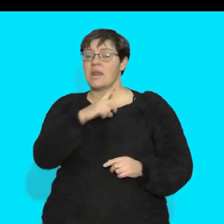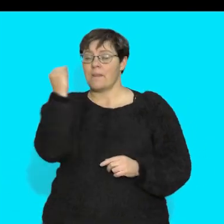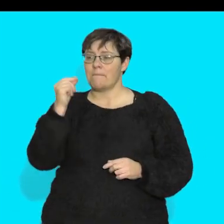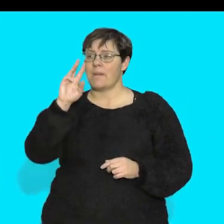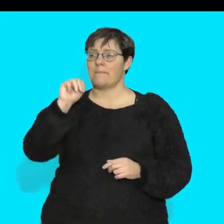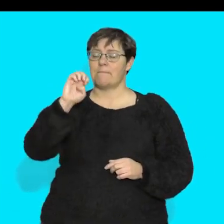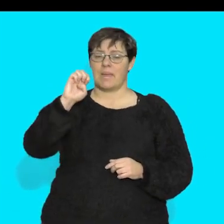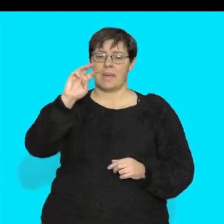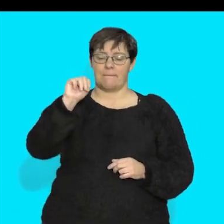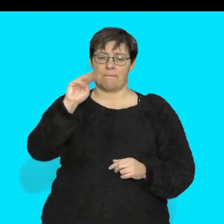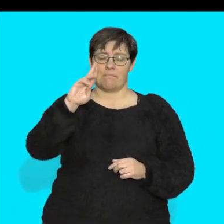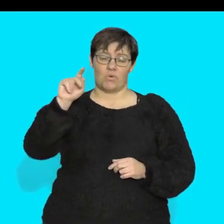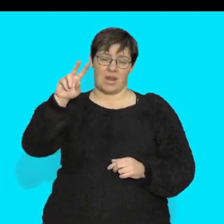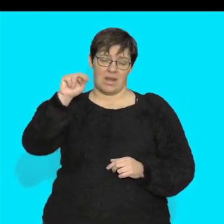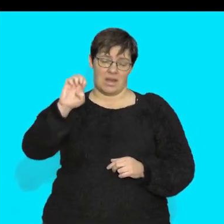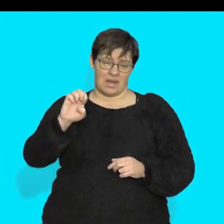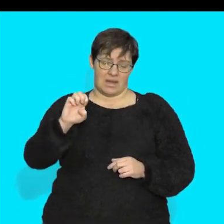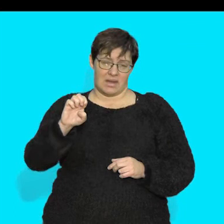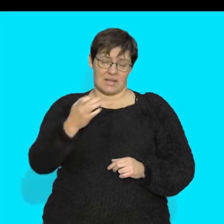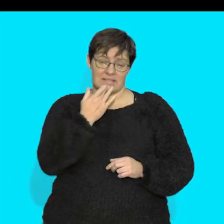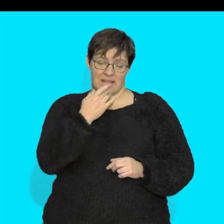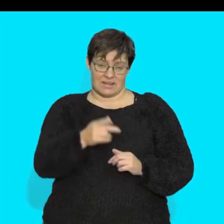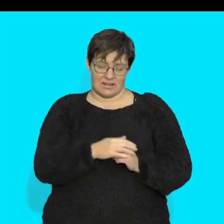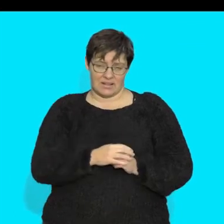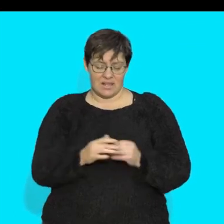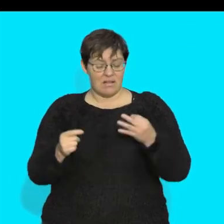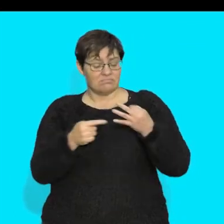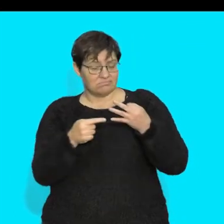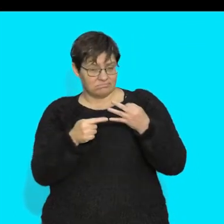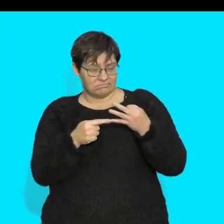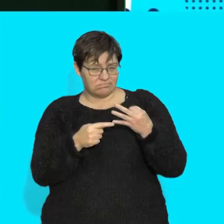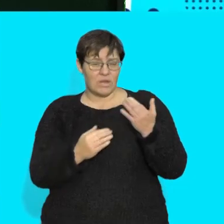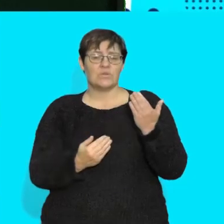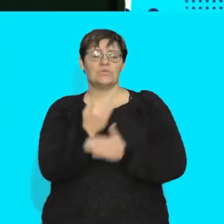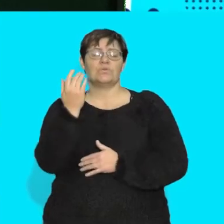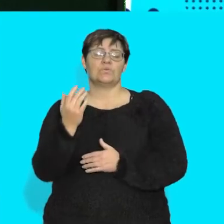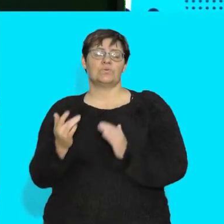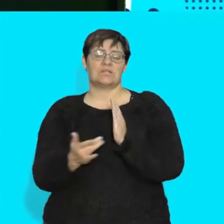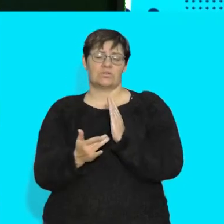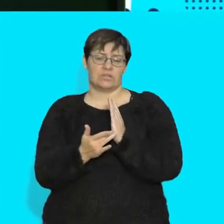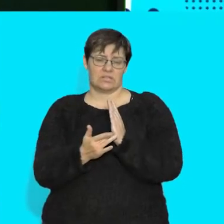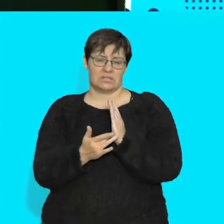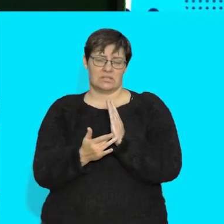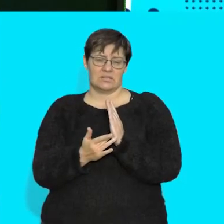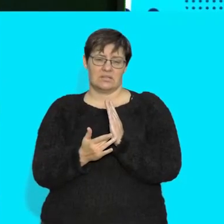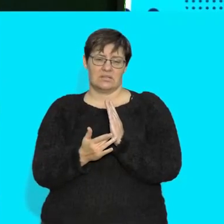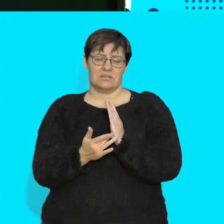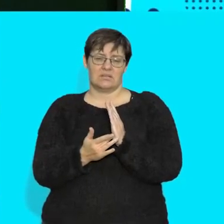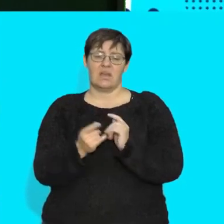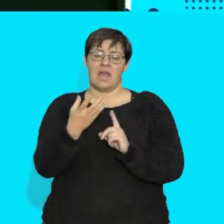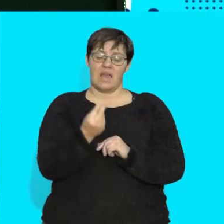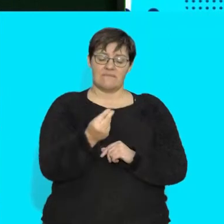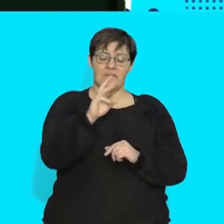cell. And this uses new technology of being able to have membranes that